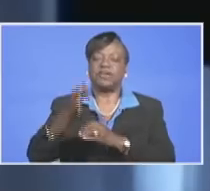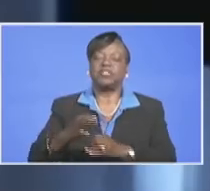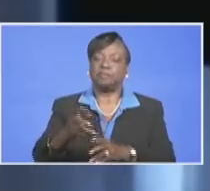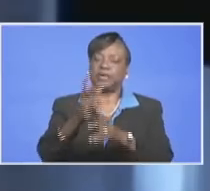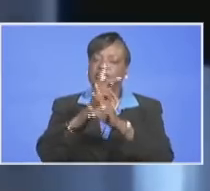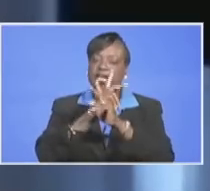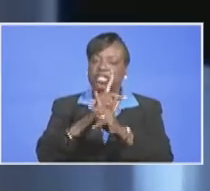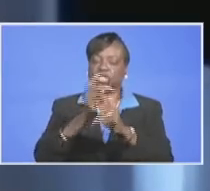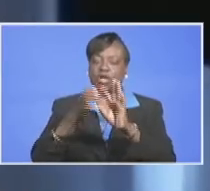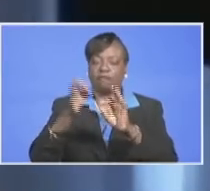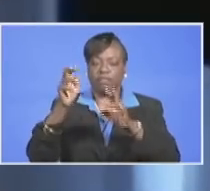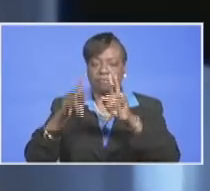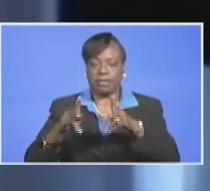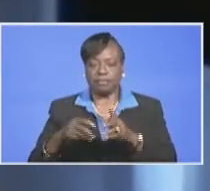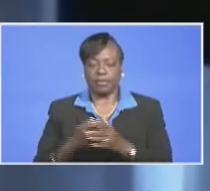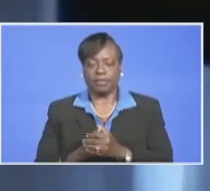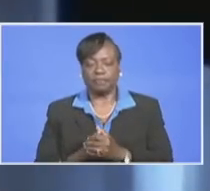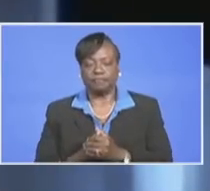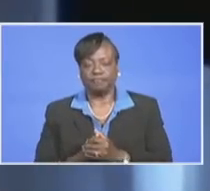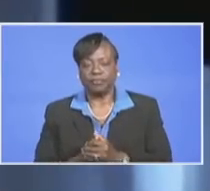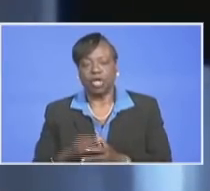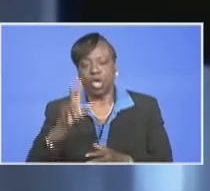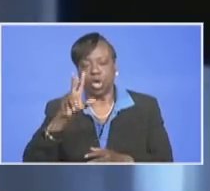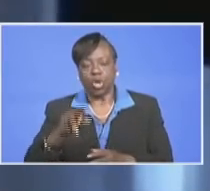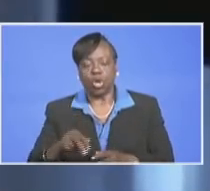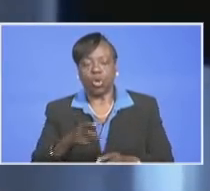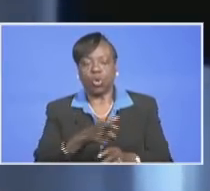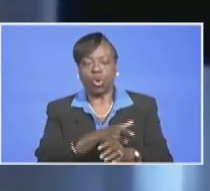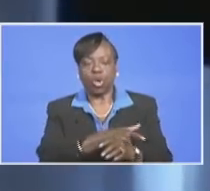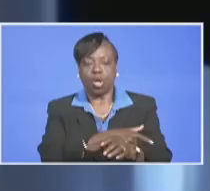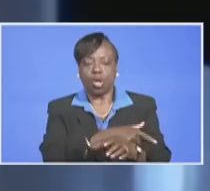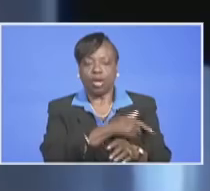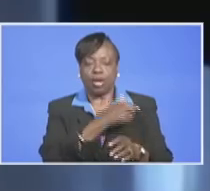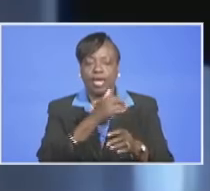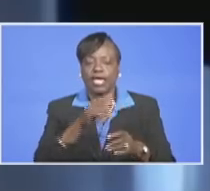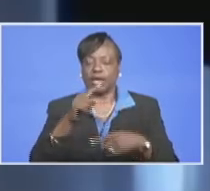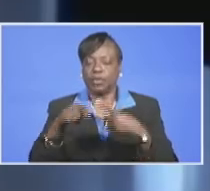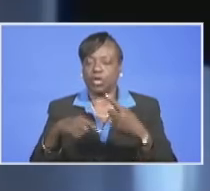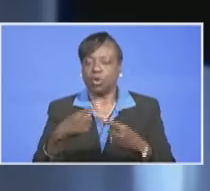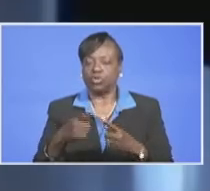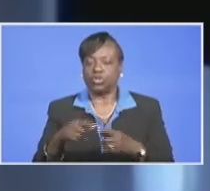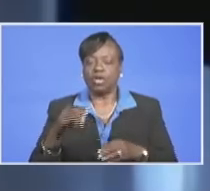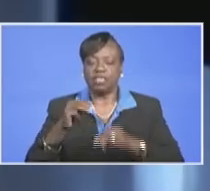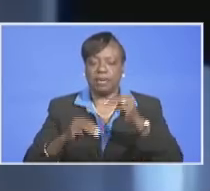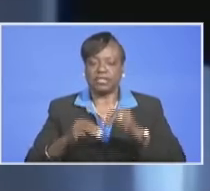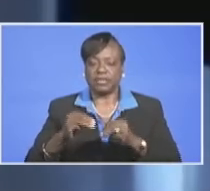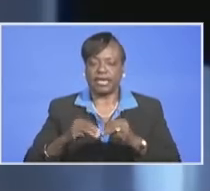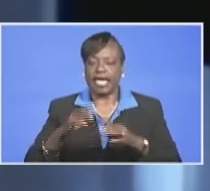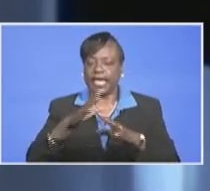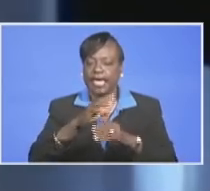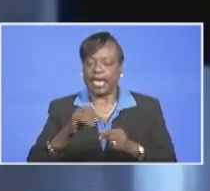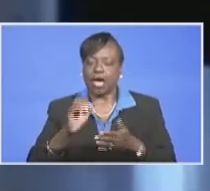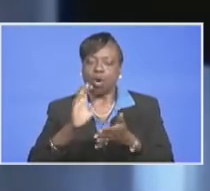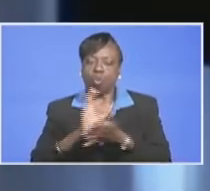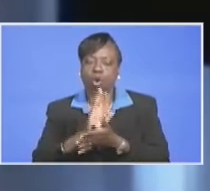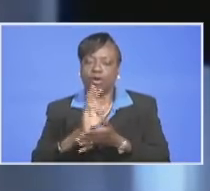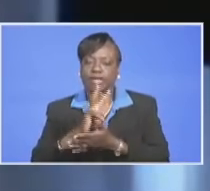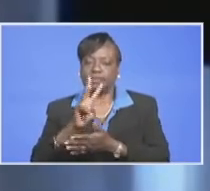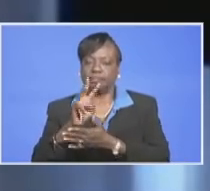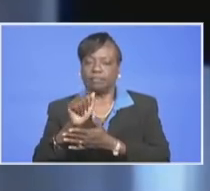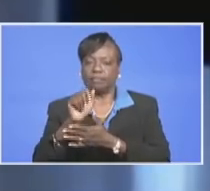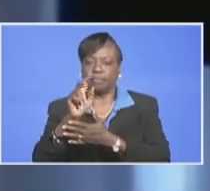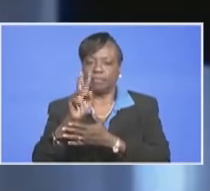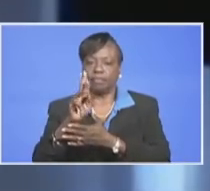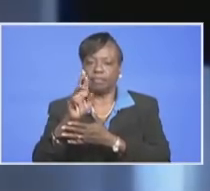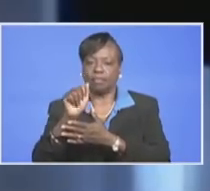No more will the police be able to go to a magistrate and get some warrant and go to the home of the then national chairman or